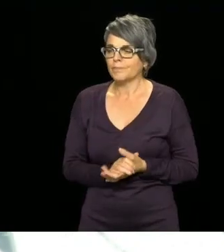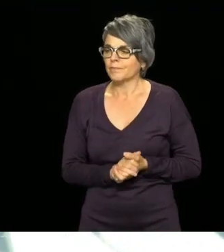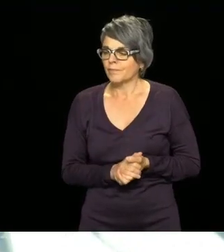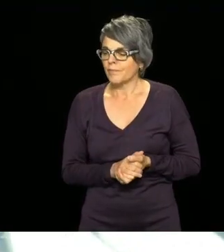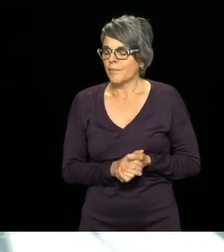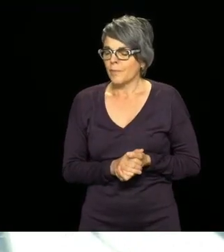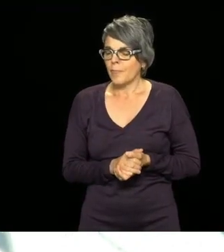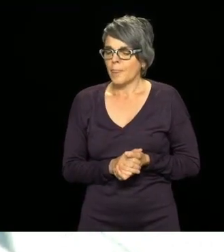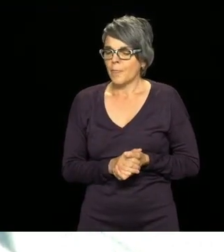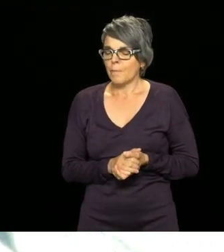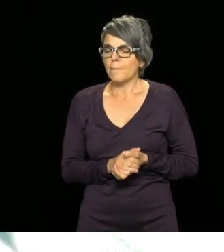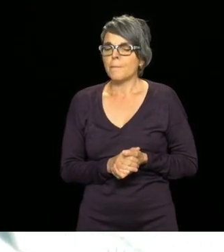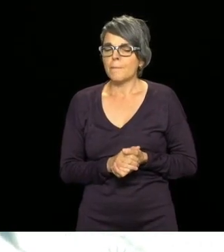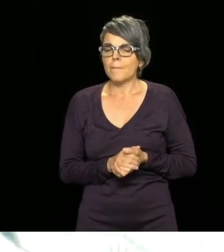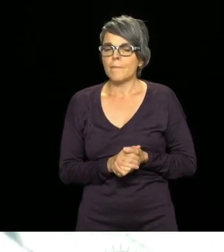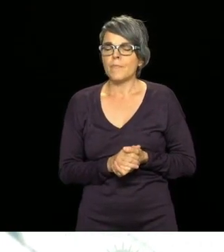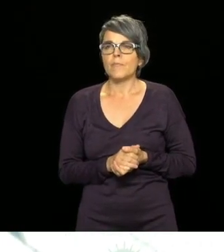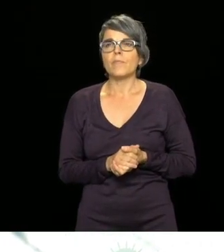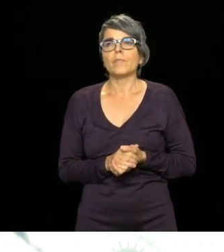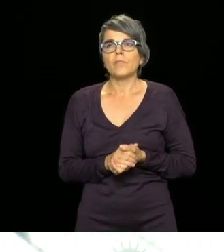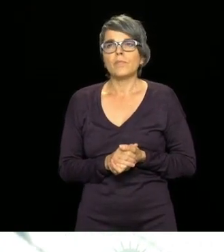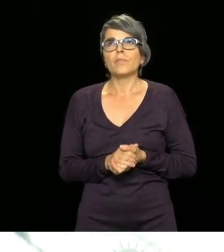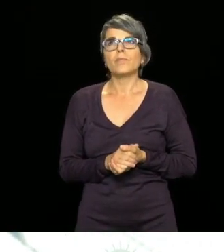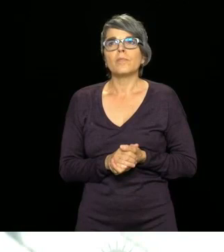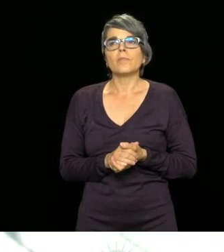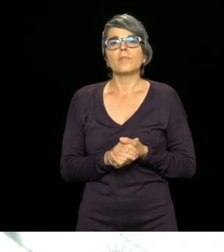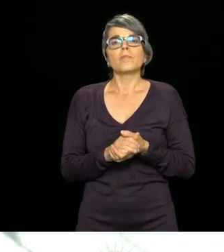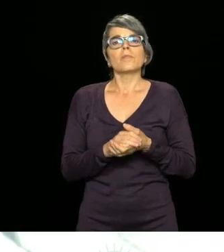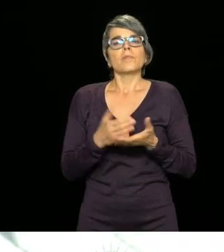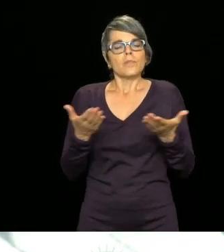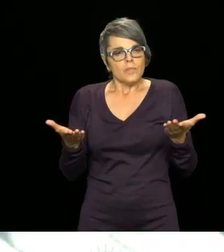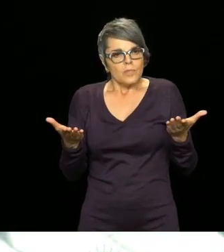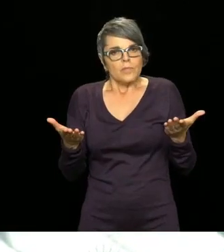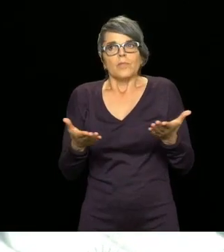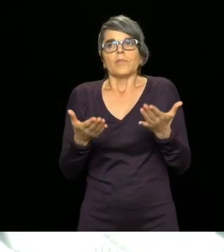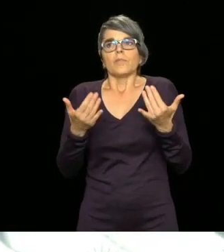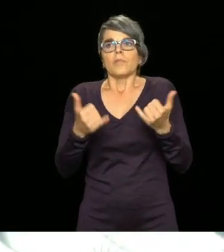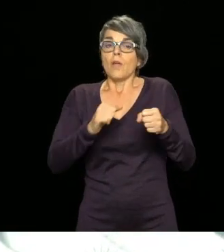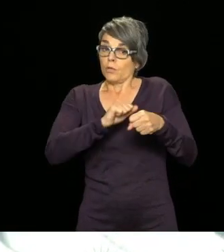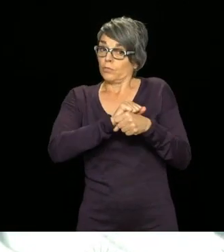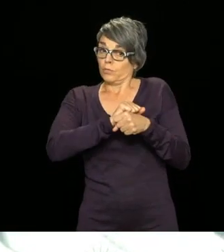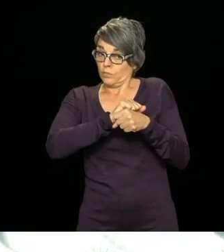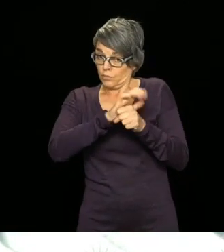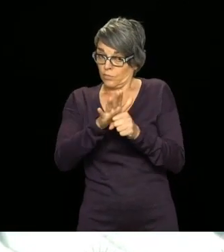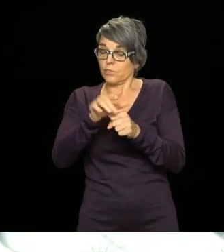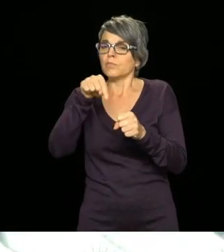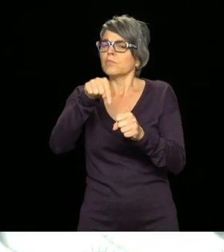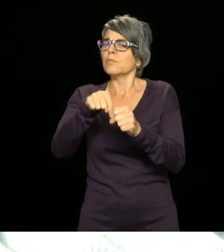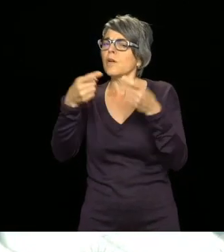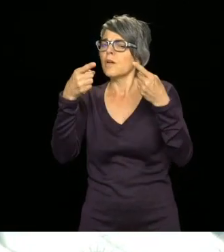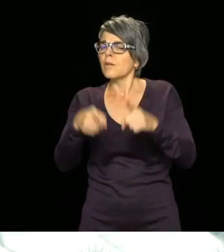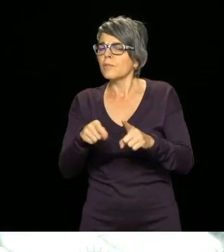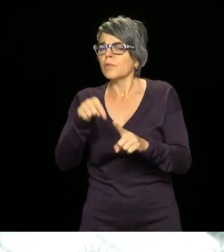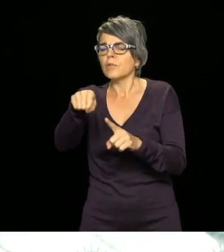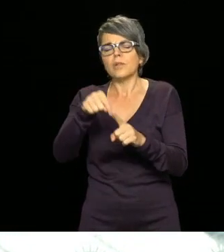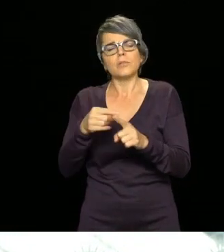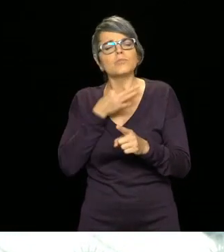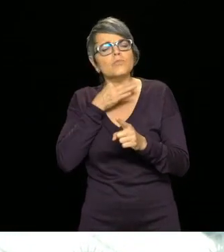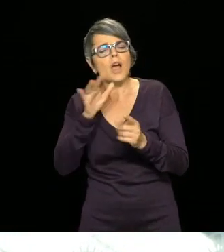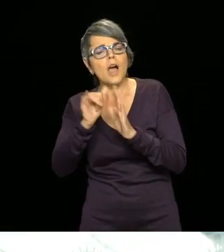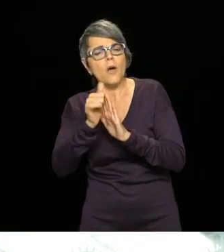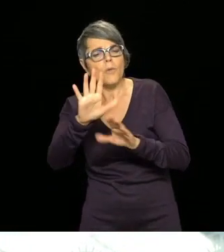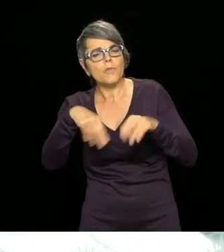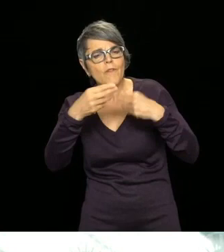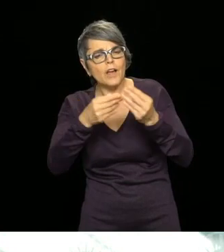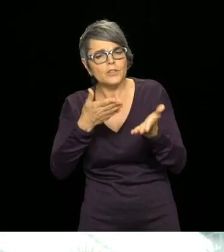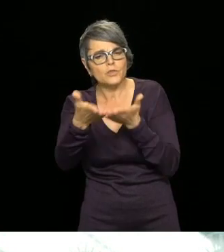the landscape in terms of providing services for women in this province or for survivors. We've heard from other people that there's a patchwork in